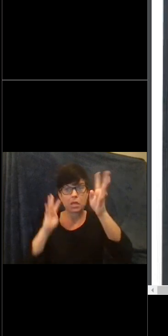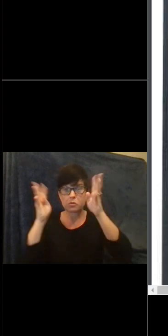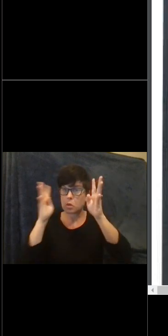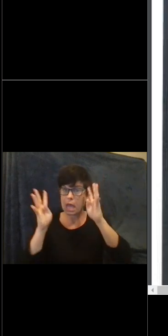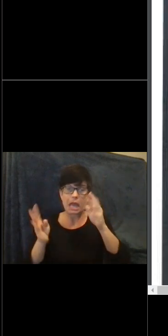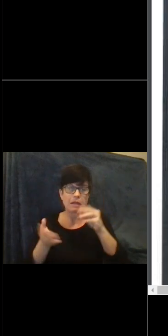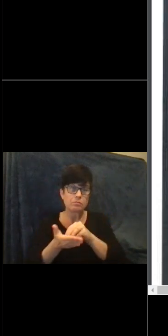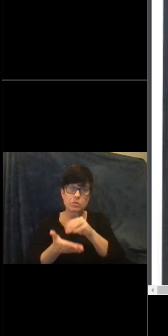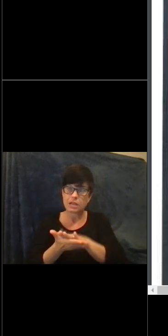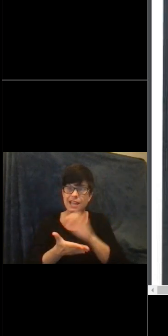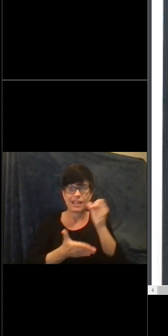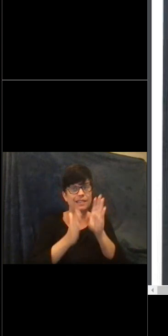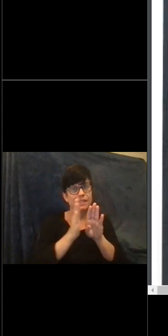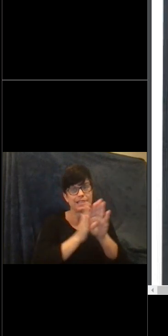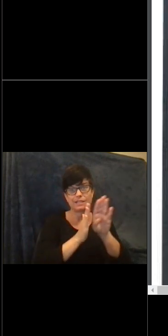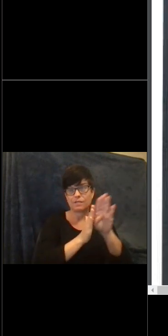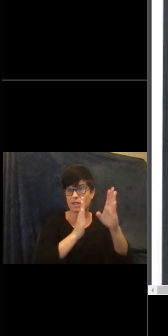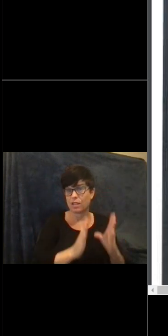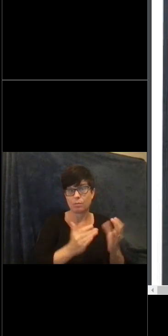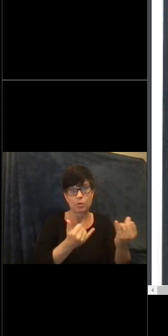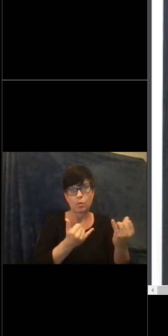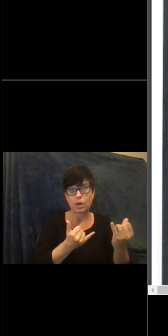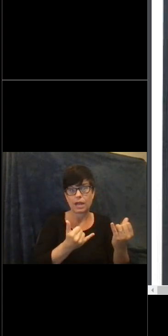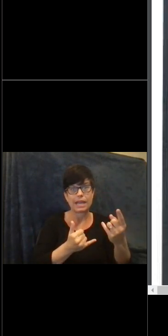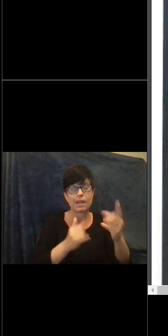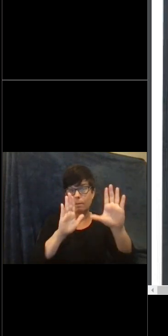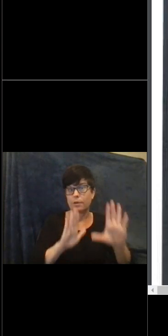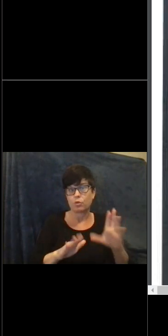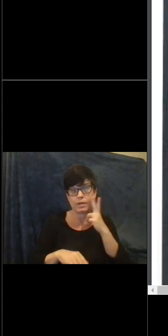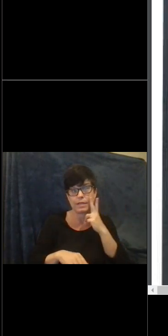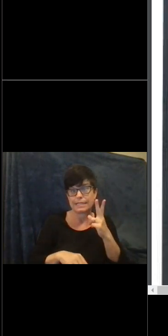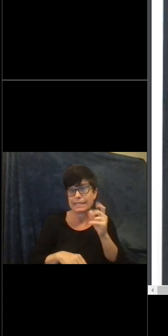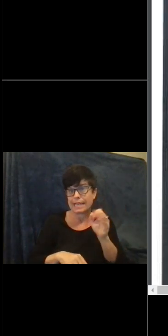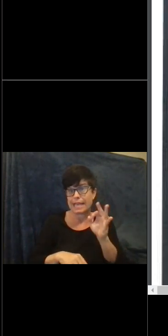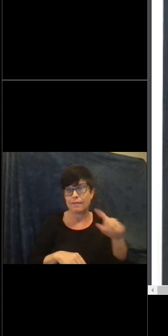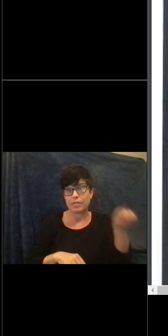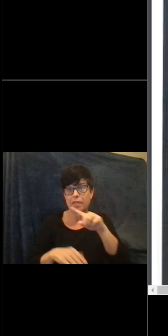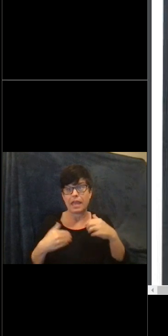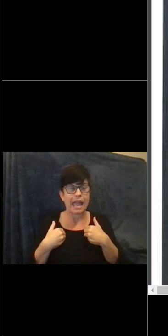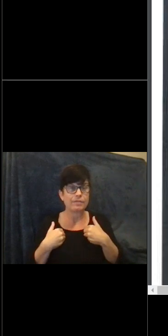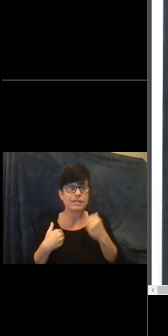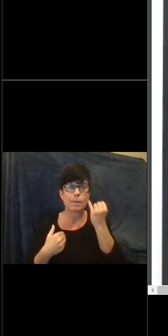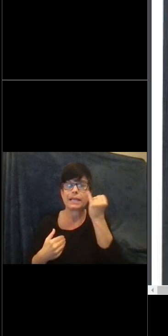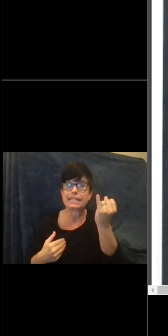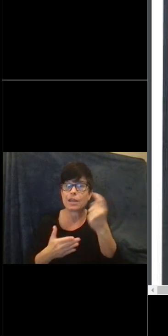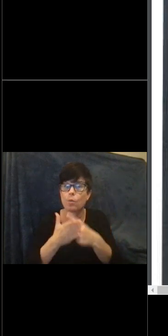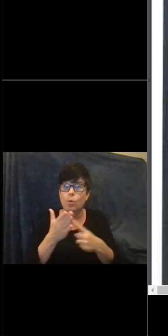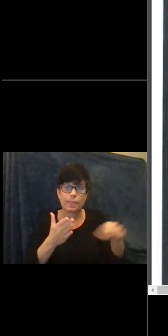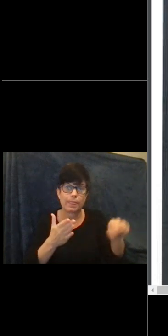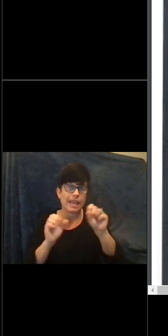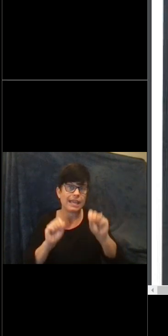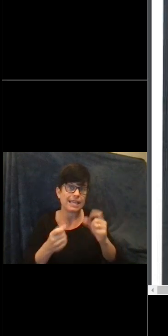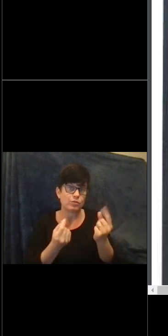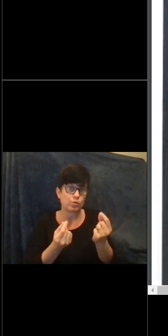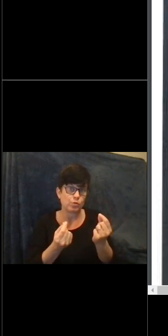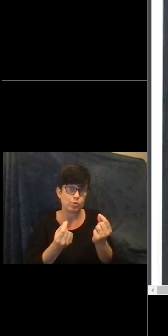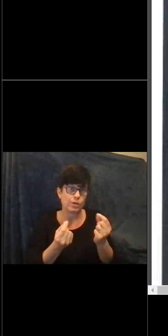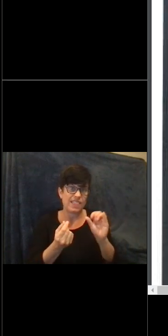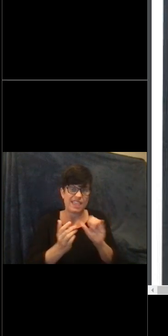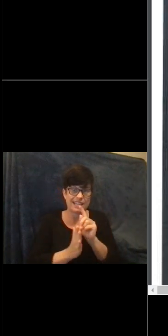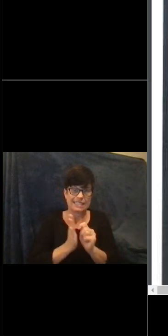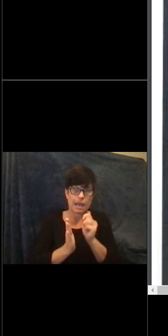think the developer at this point, it may be appropriate to see if they have some concept of what they could get done in a period of time.